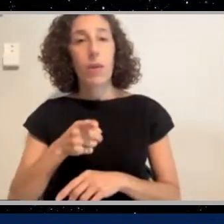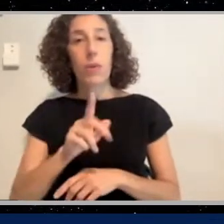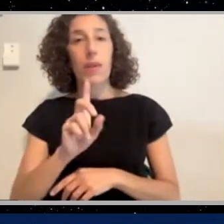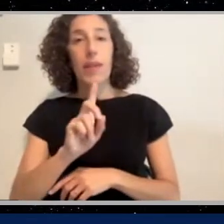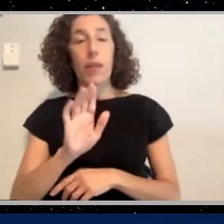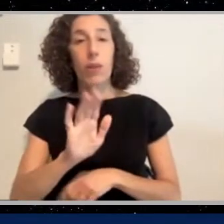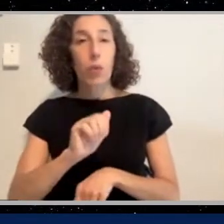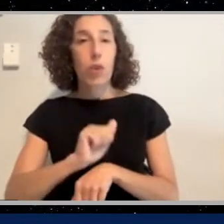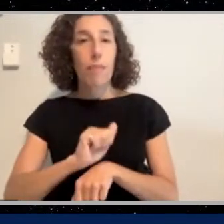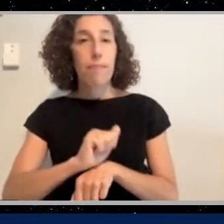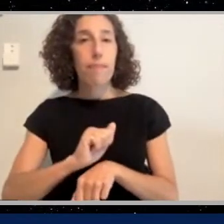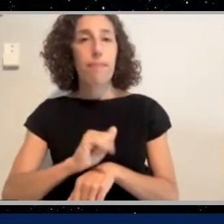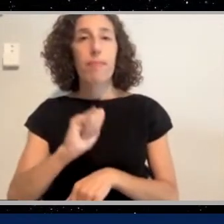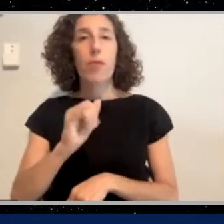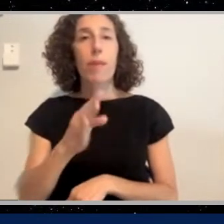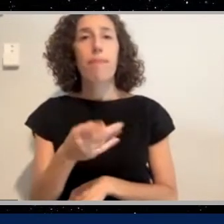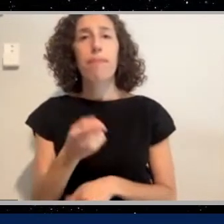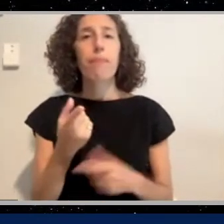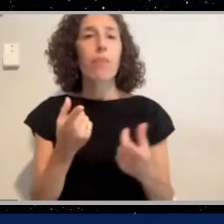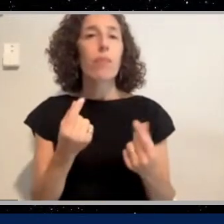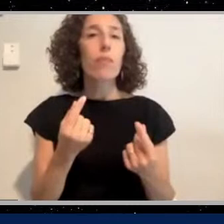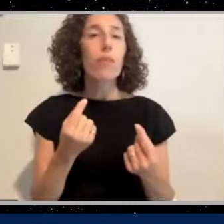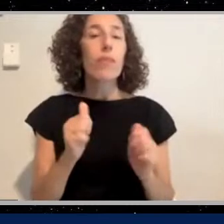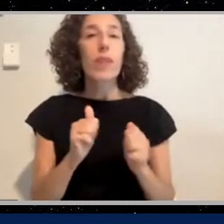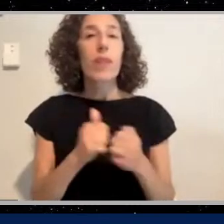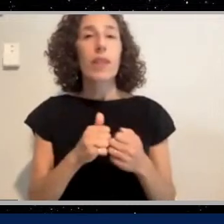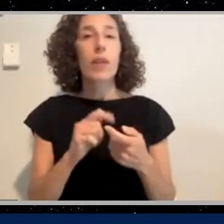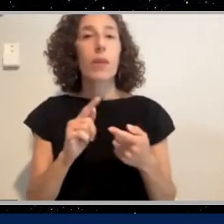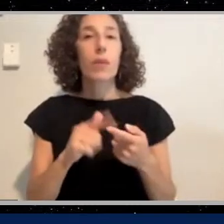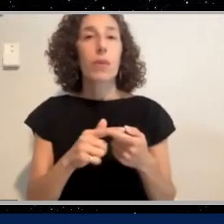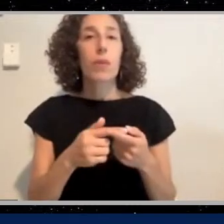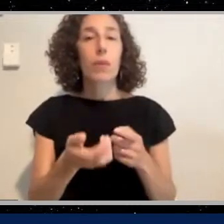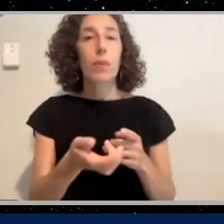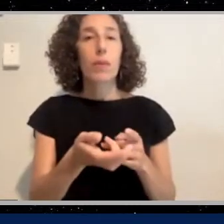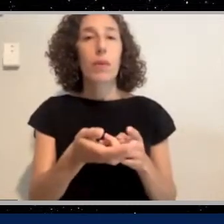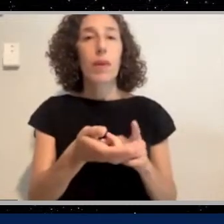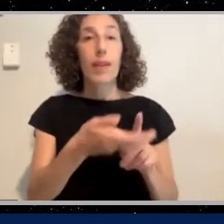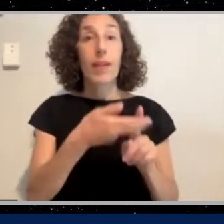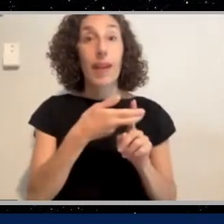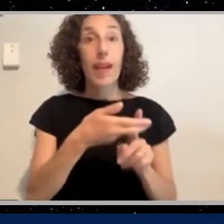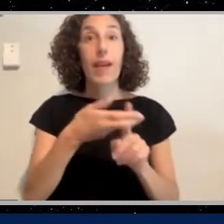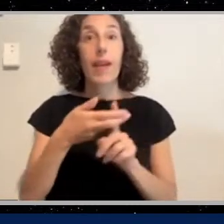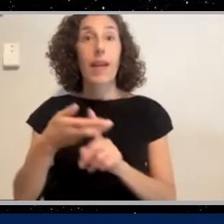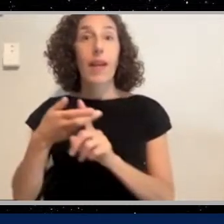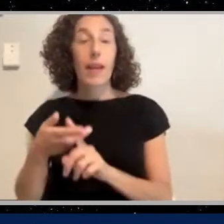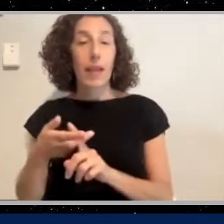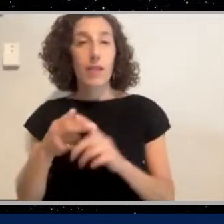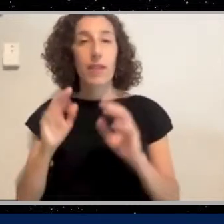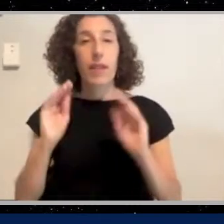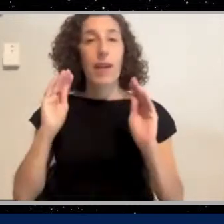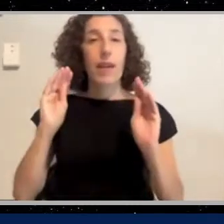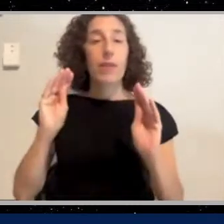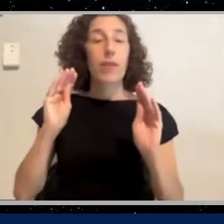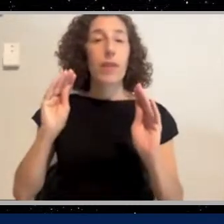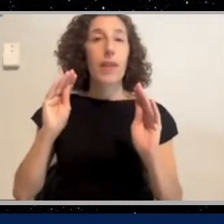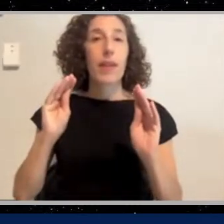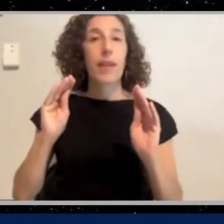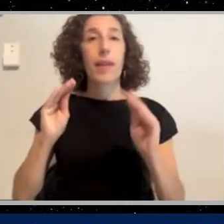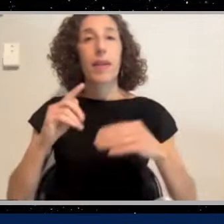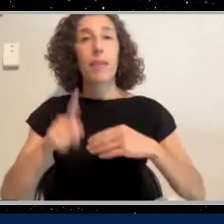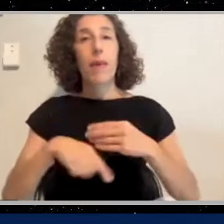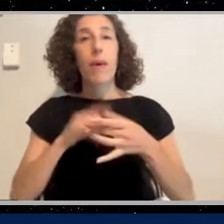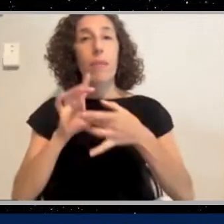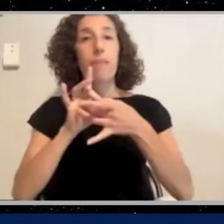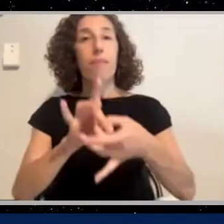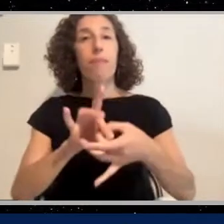job and engaging leaders in conversations about misconceptions related to disability and some of the